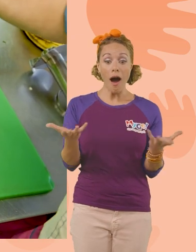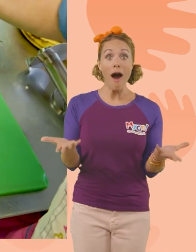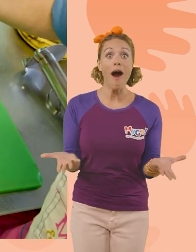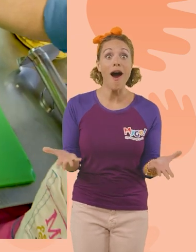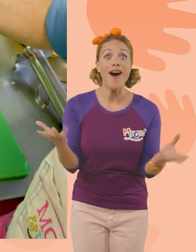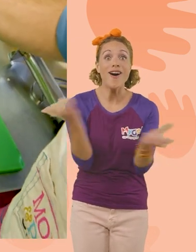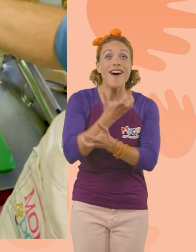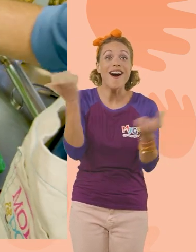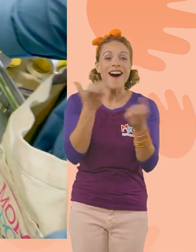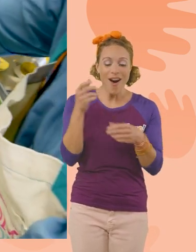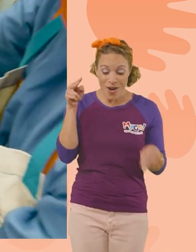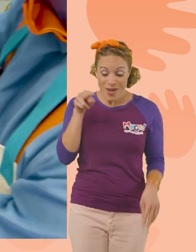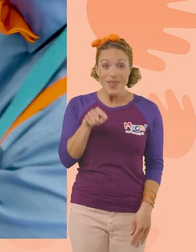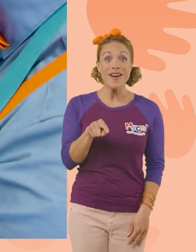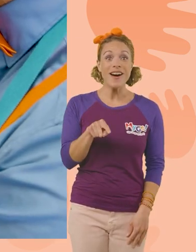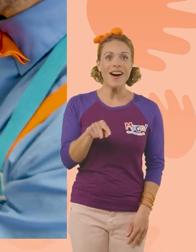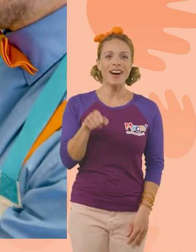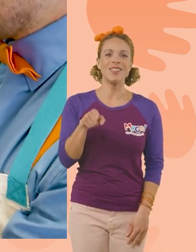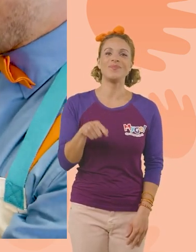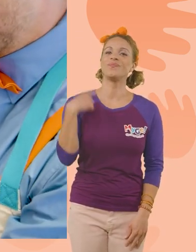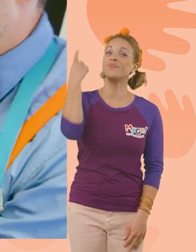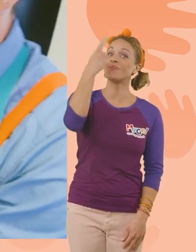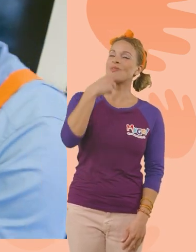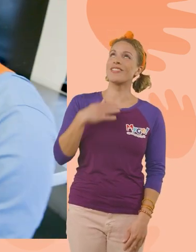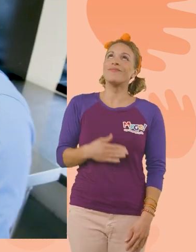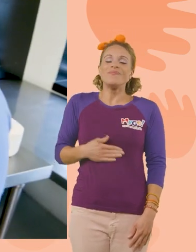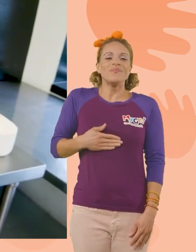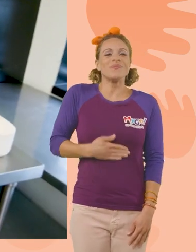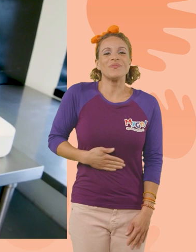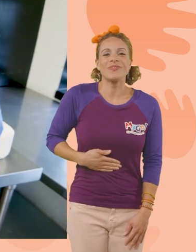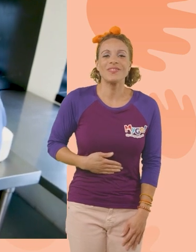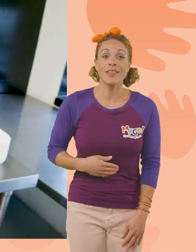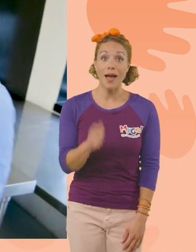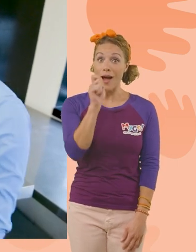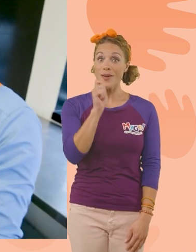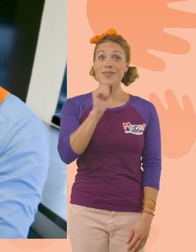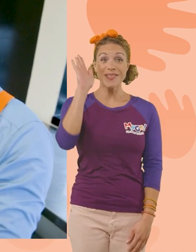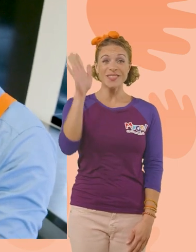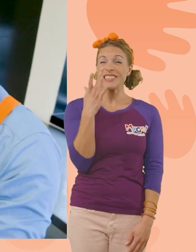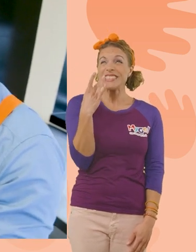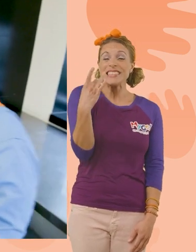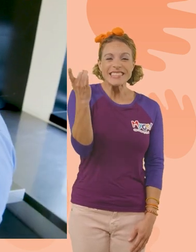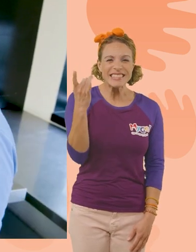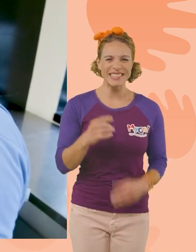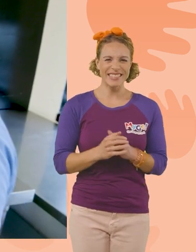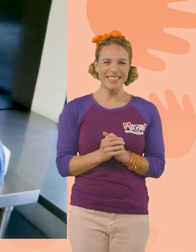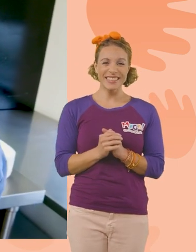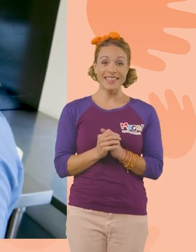Wow. Look at that. That looks so yummy. Our popsicles are gonna be so